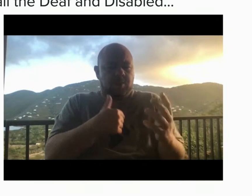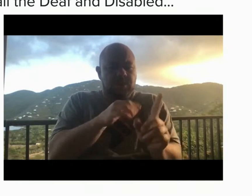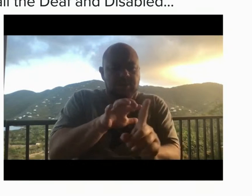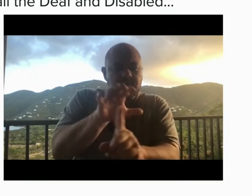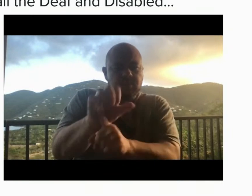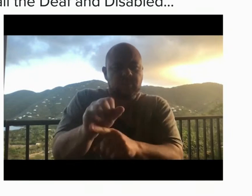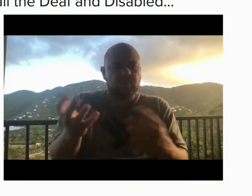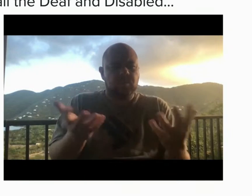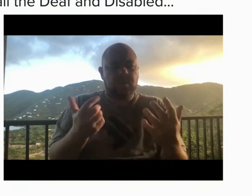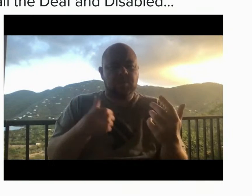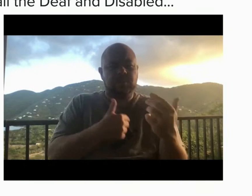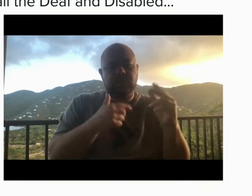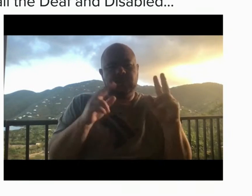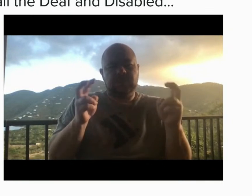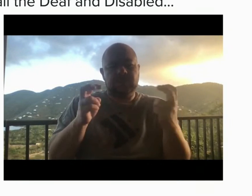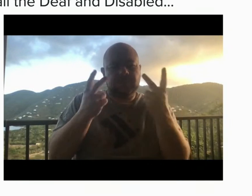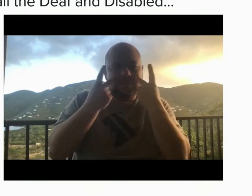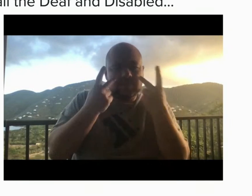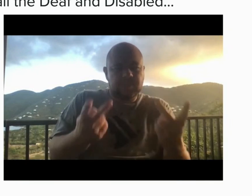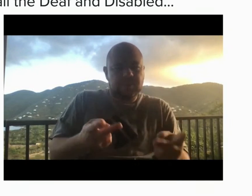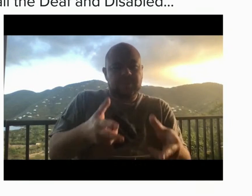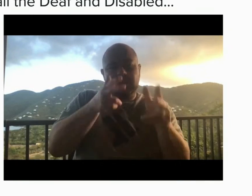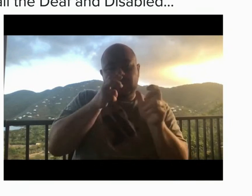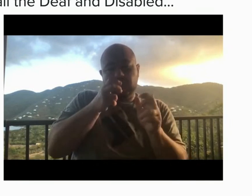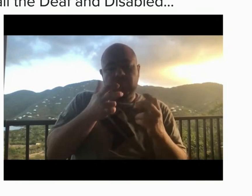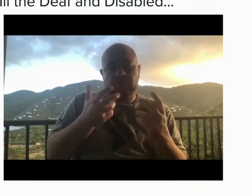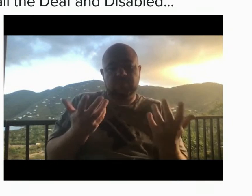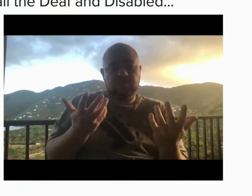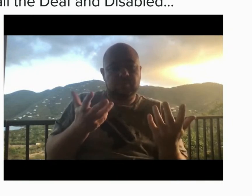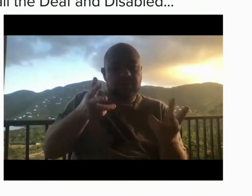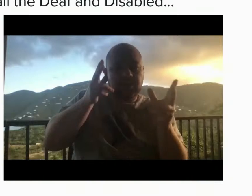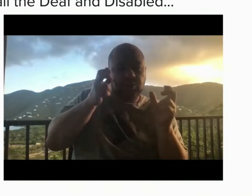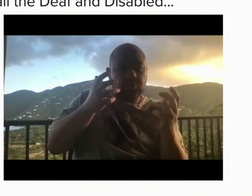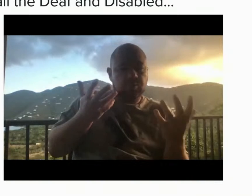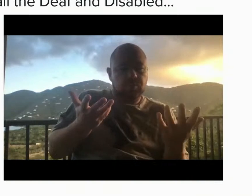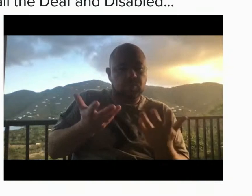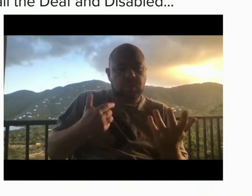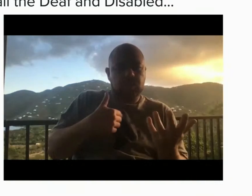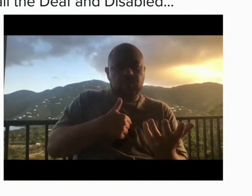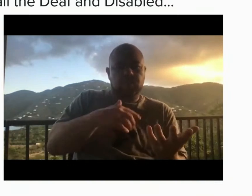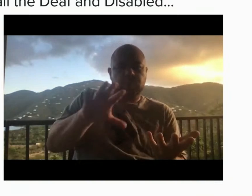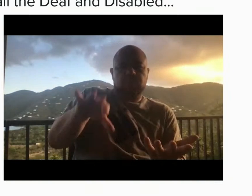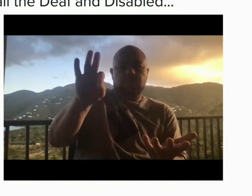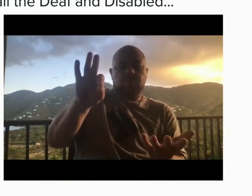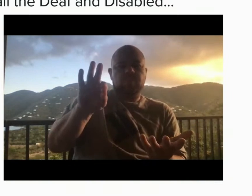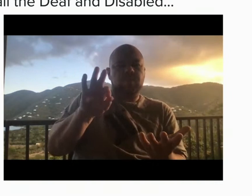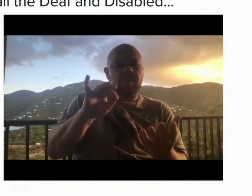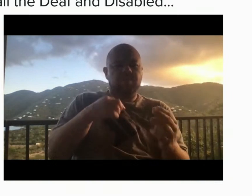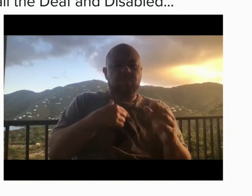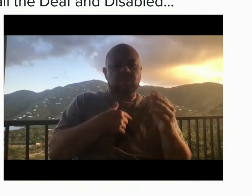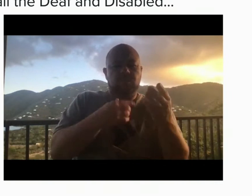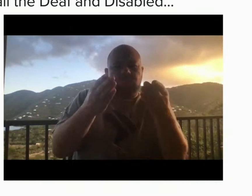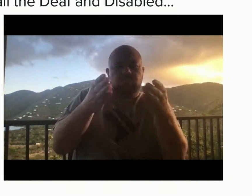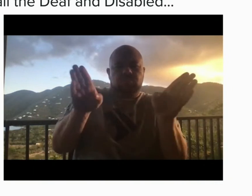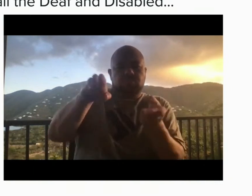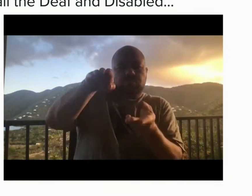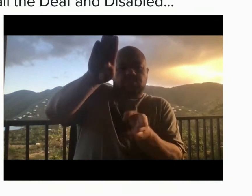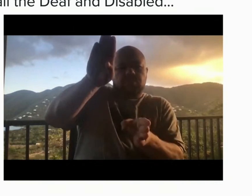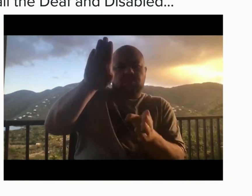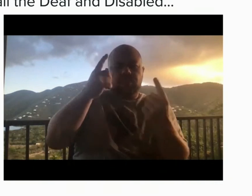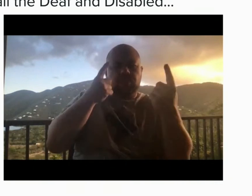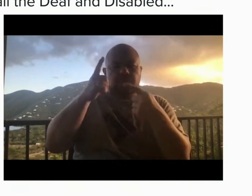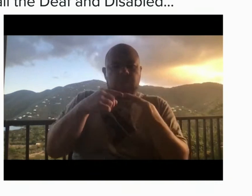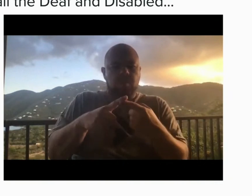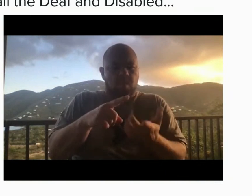about language and what we see and what we hear and what we find, if we can expand